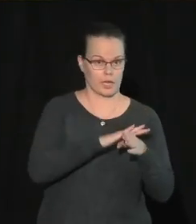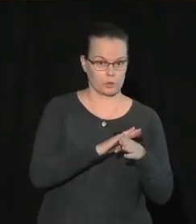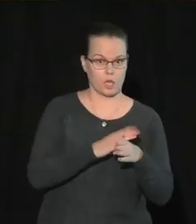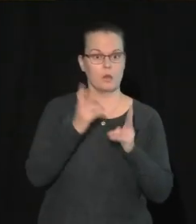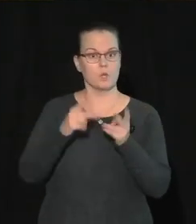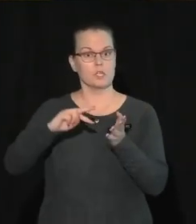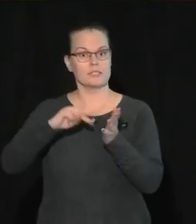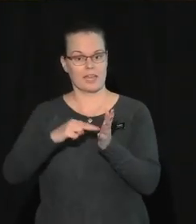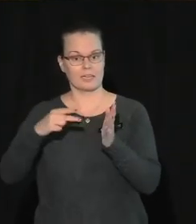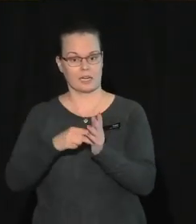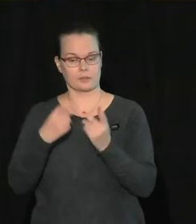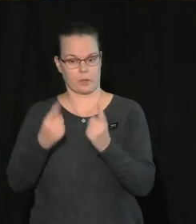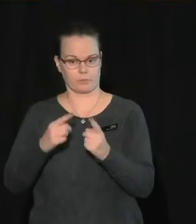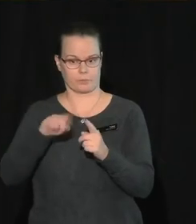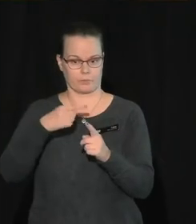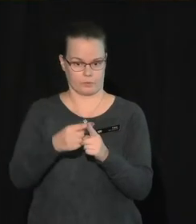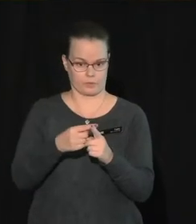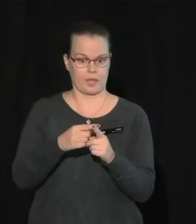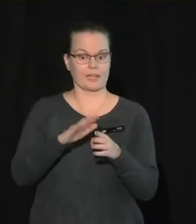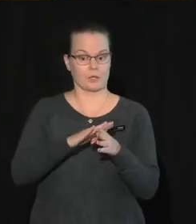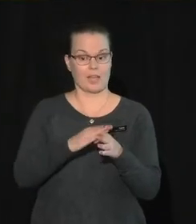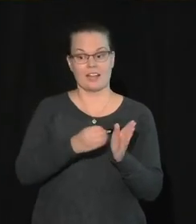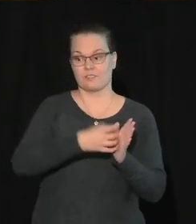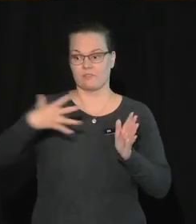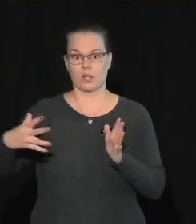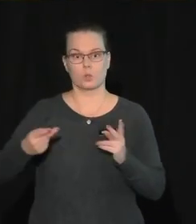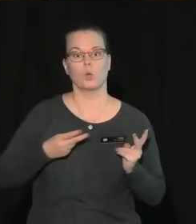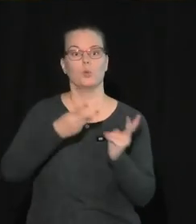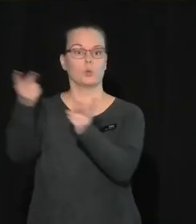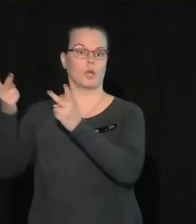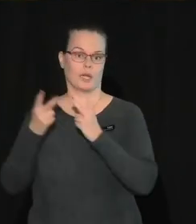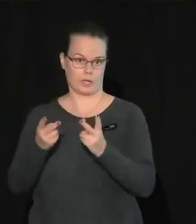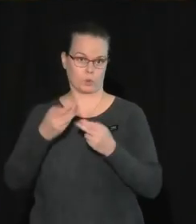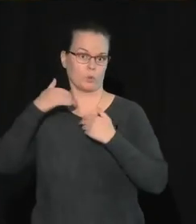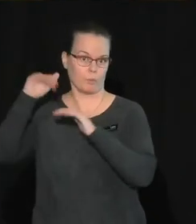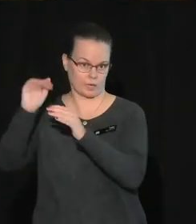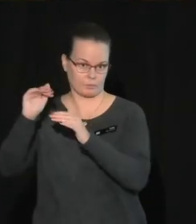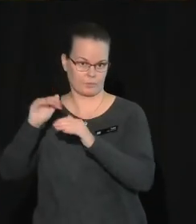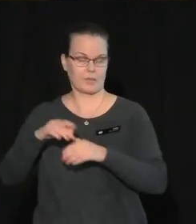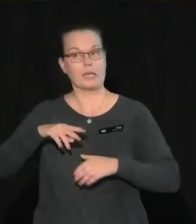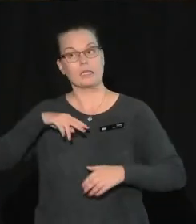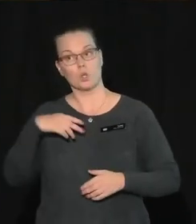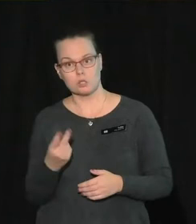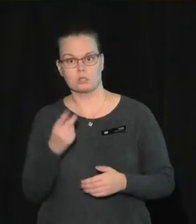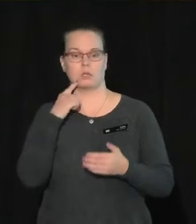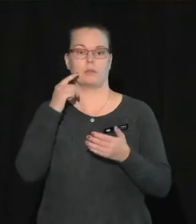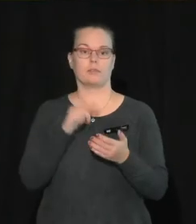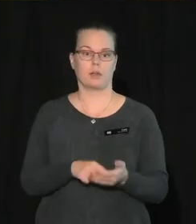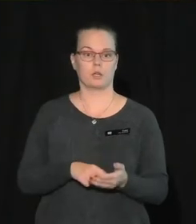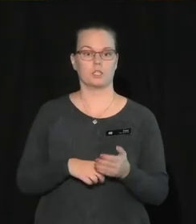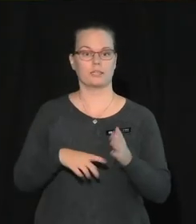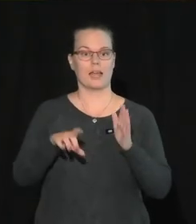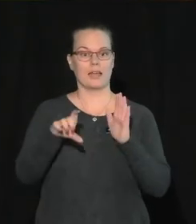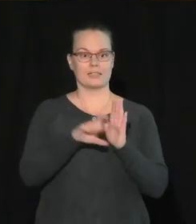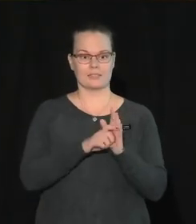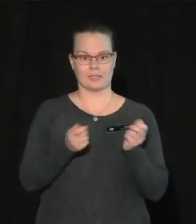to provide presumption of conformity. In other words, the legislator can